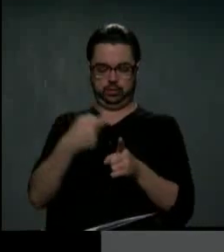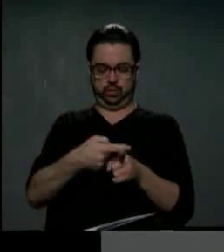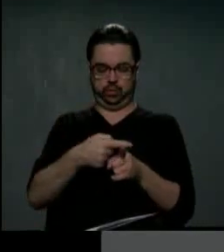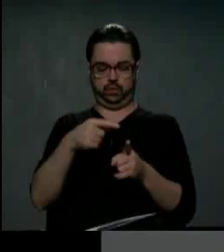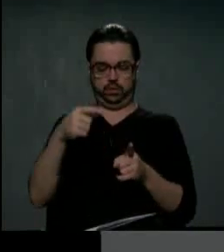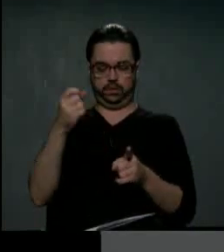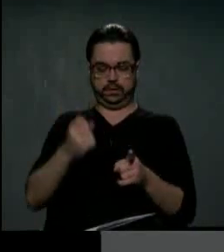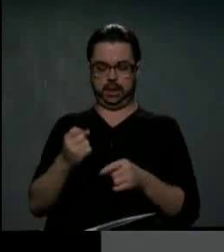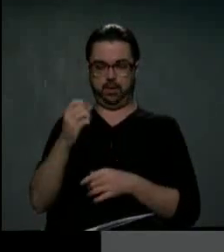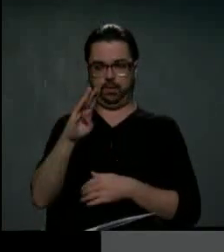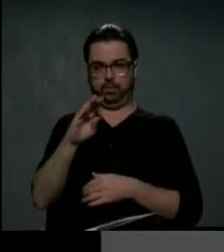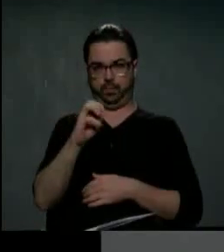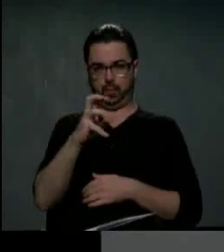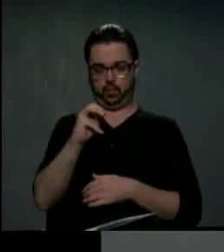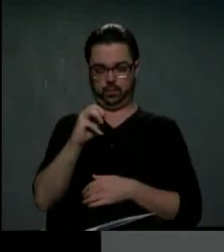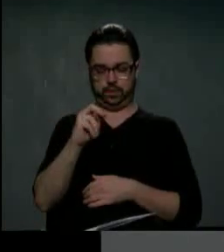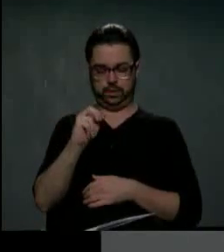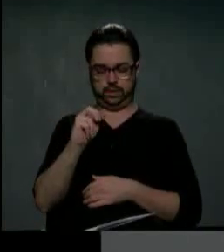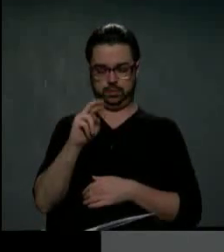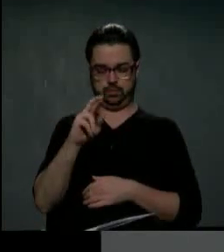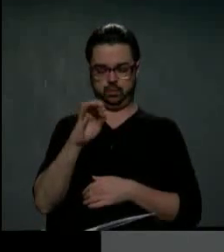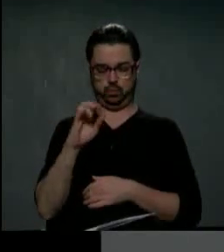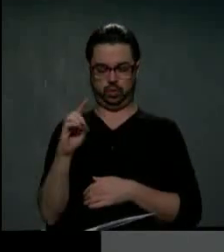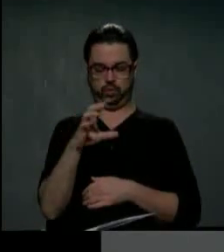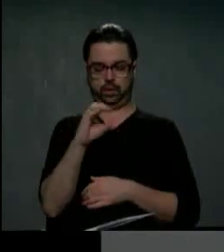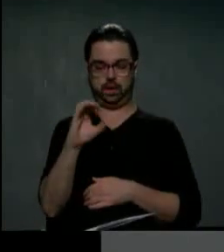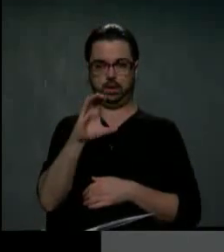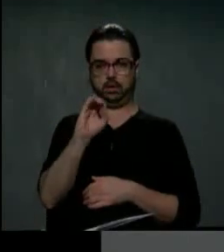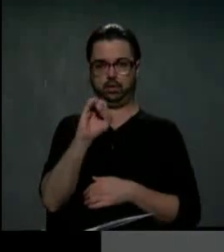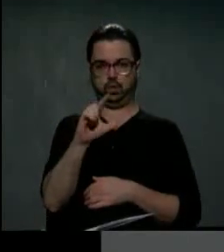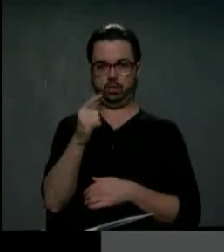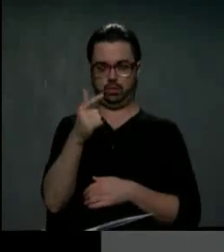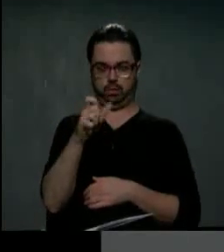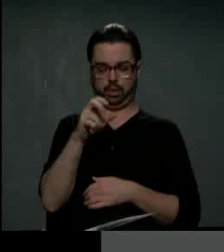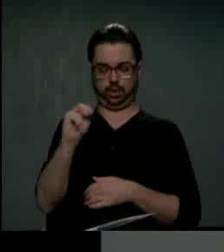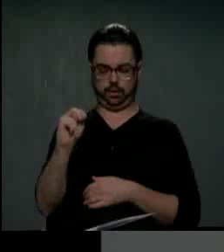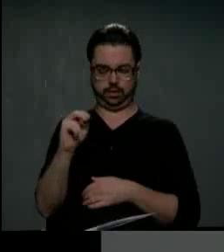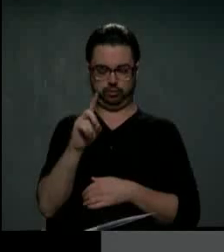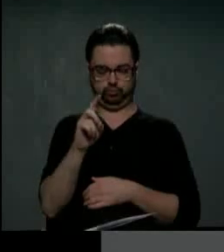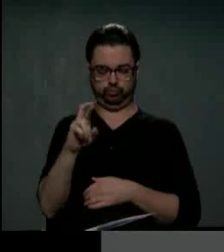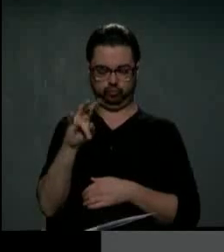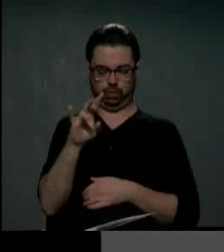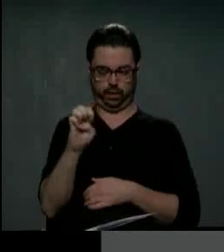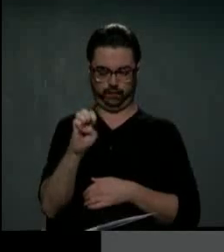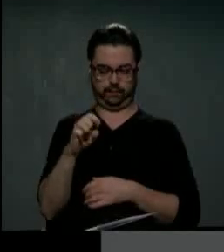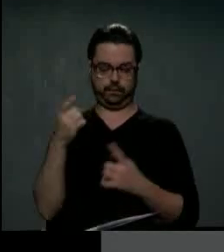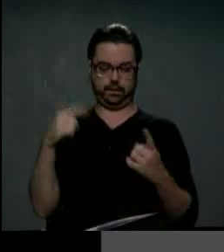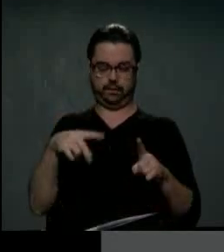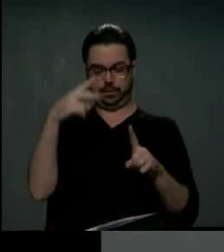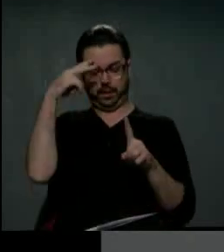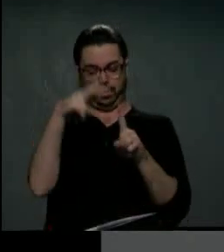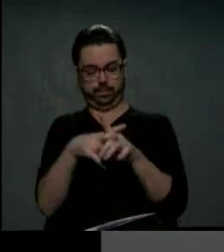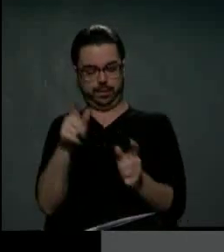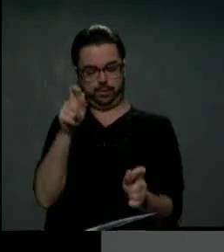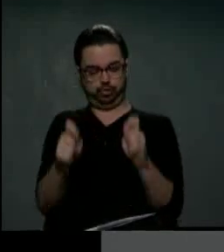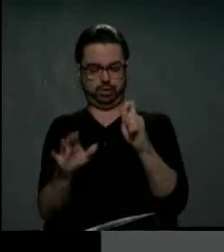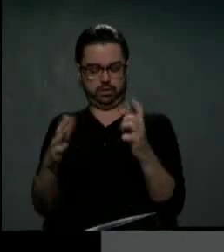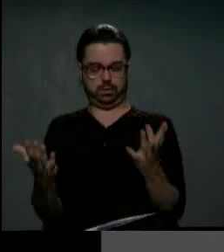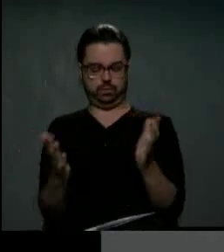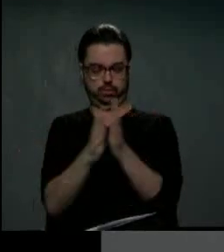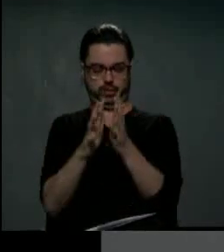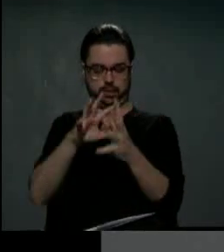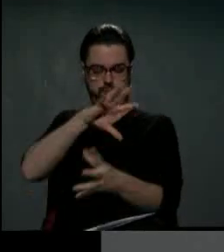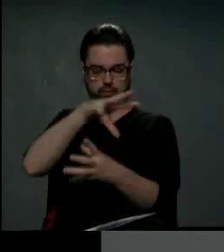Drive. The applicant has amended the request to include additional commitments with an adjacent property owner regarding building heights, site